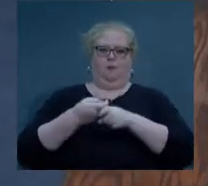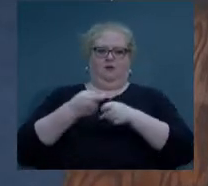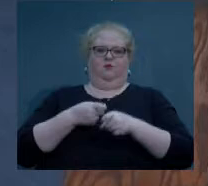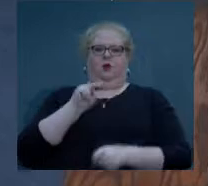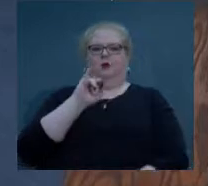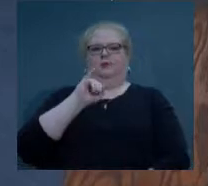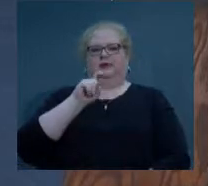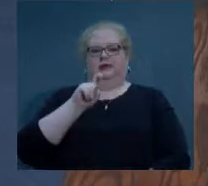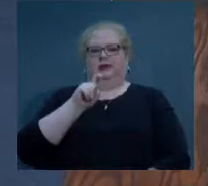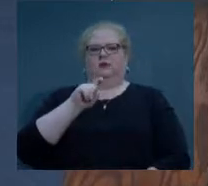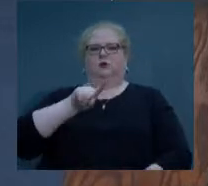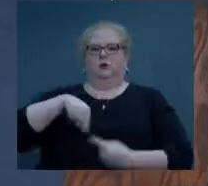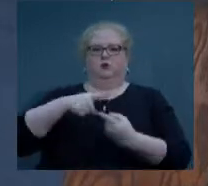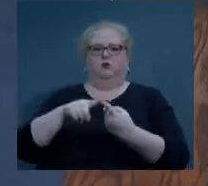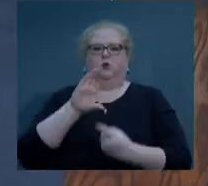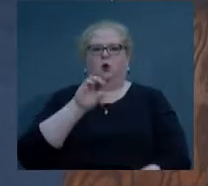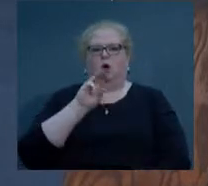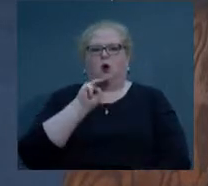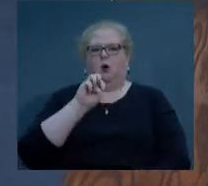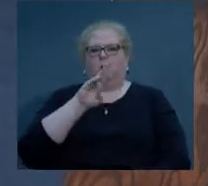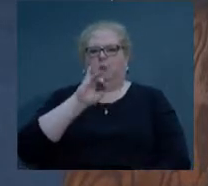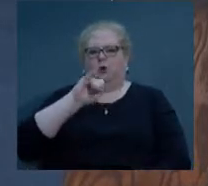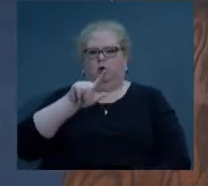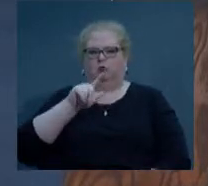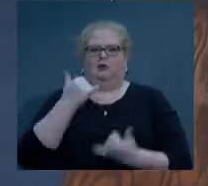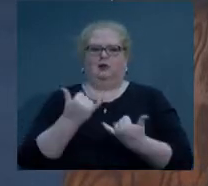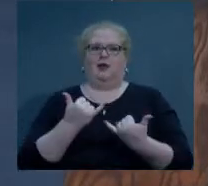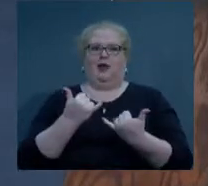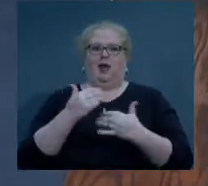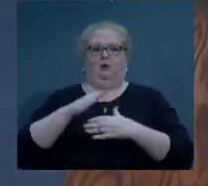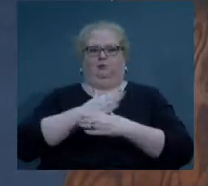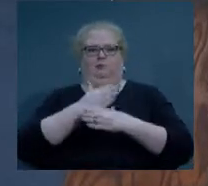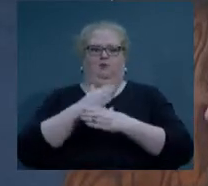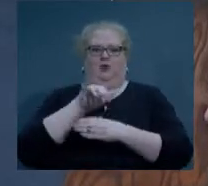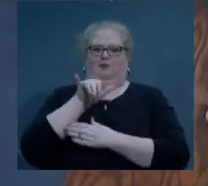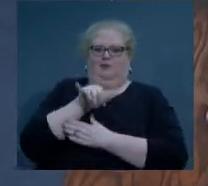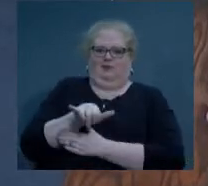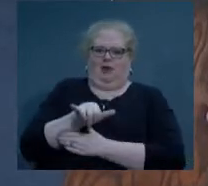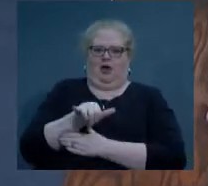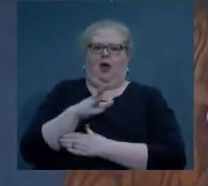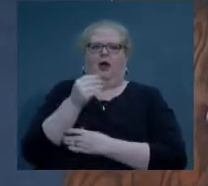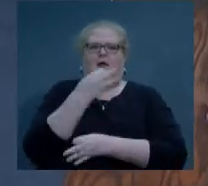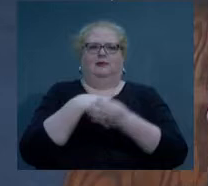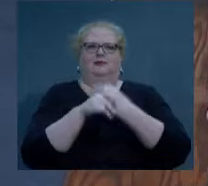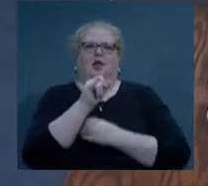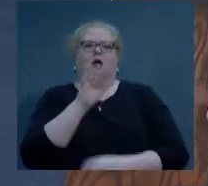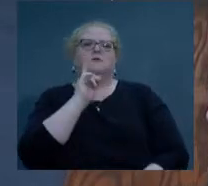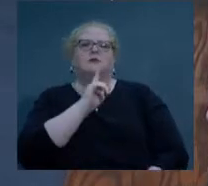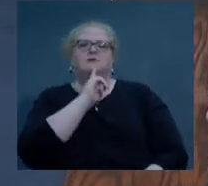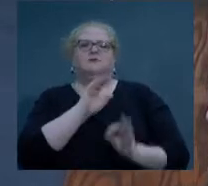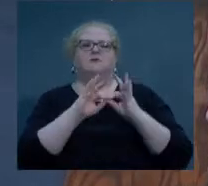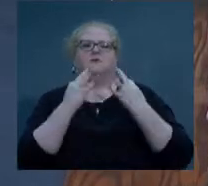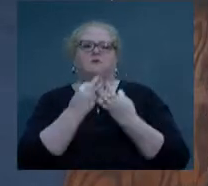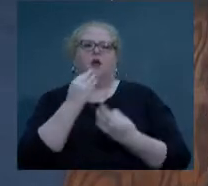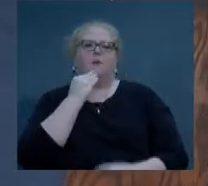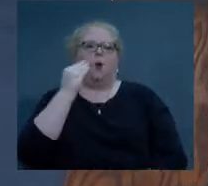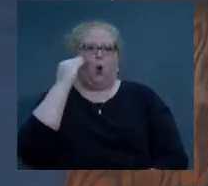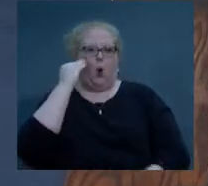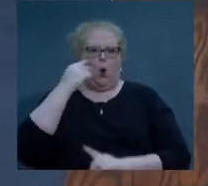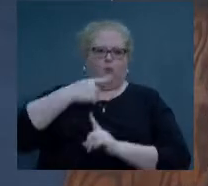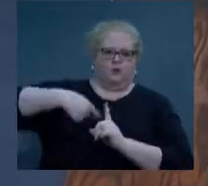going commercial, and then being sandwiched between that, instead of single-family home residencies around